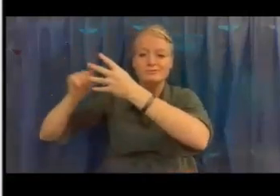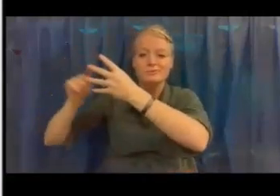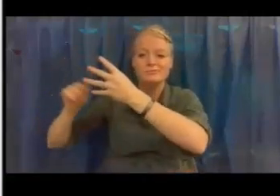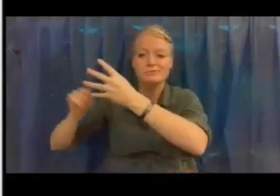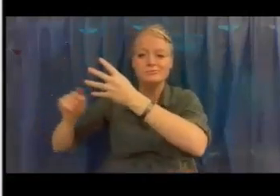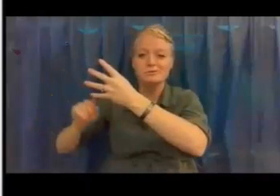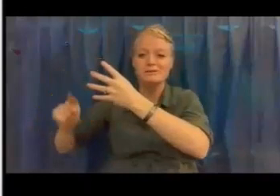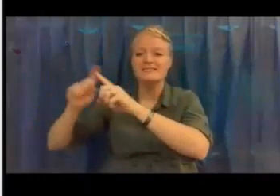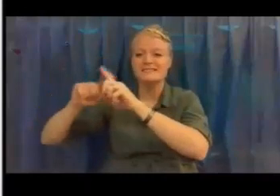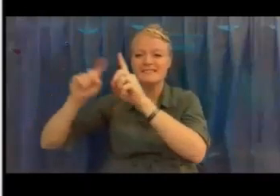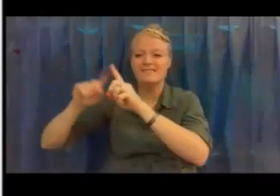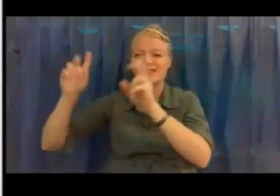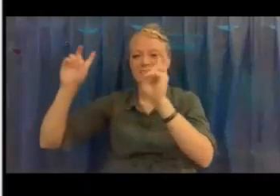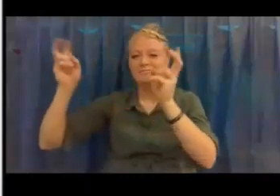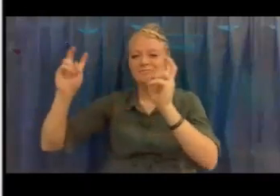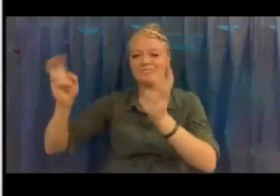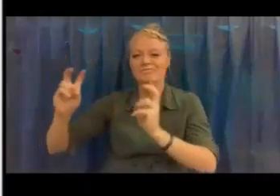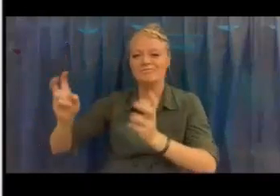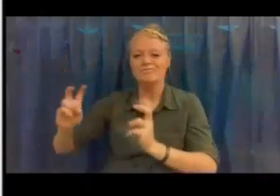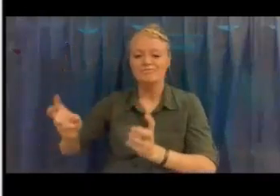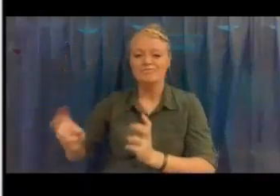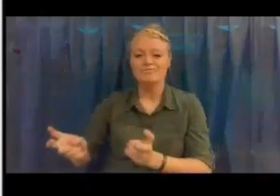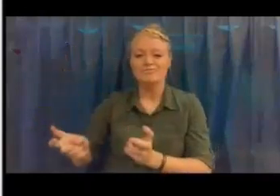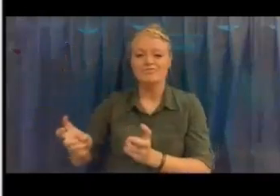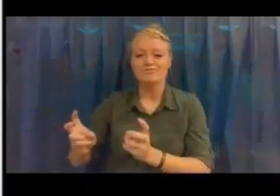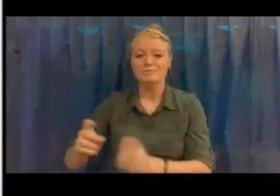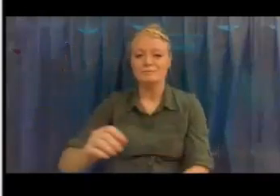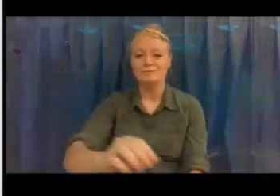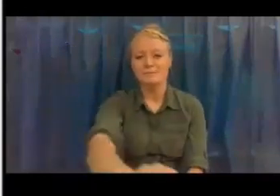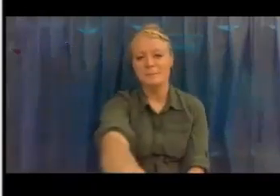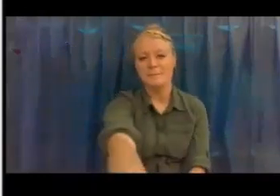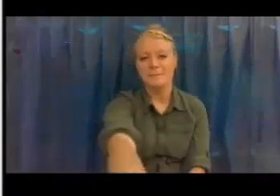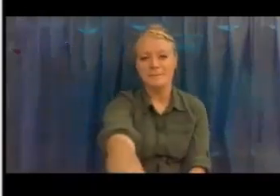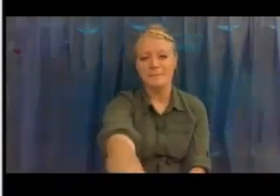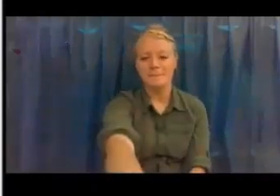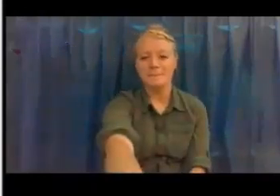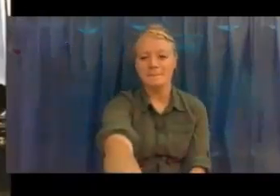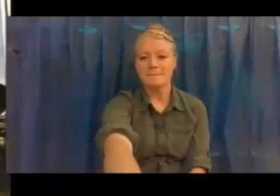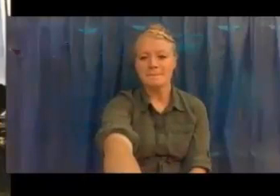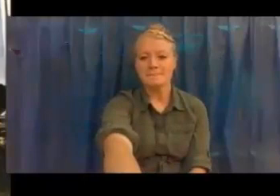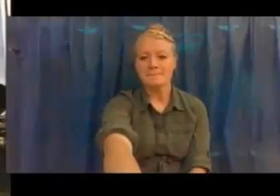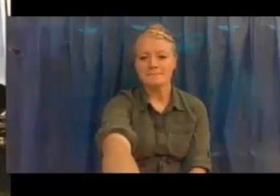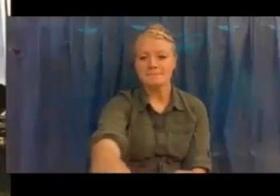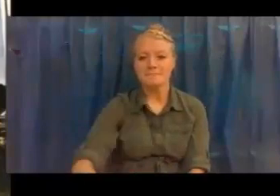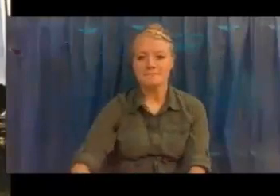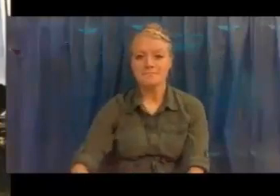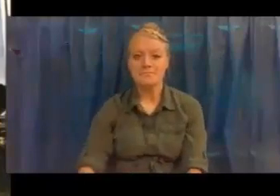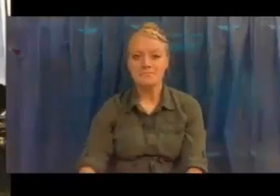The table of contents, it shows the different subjects in the book.